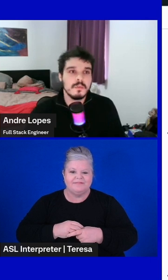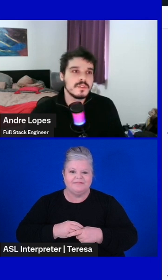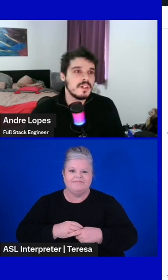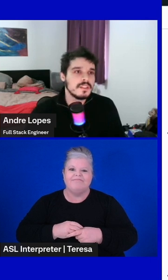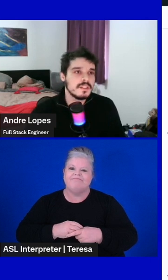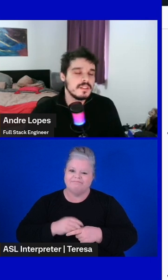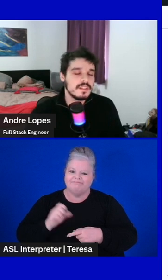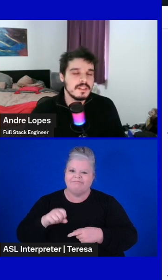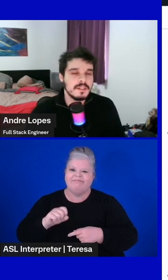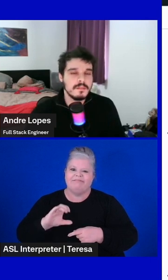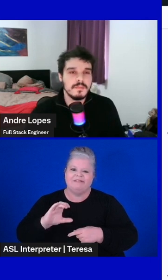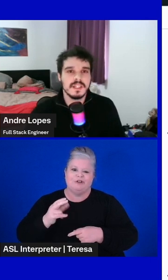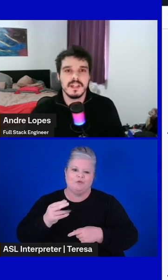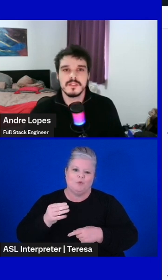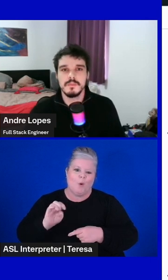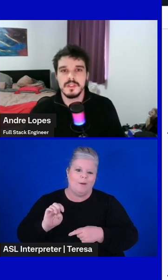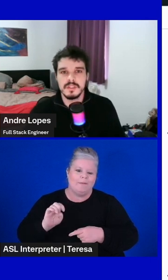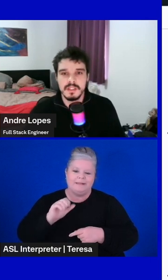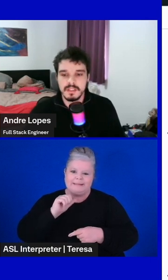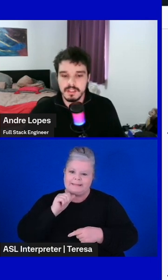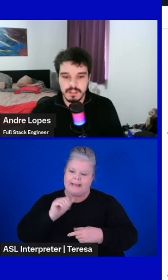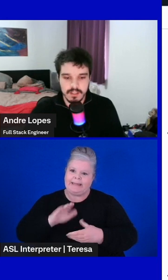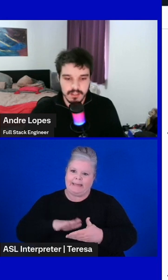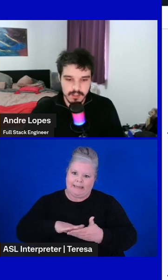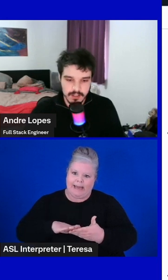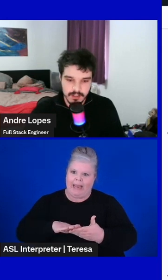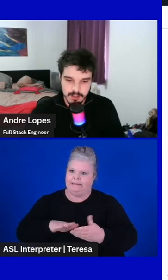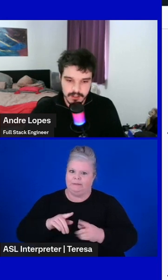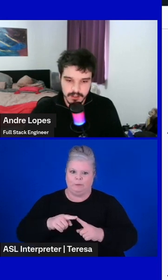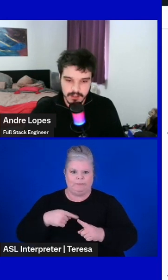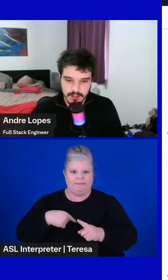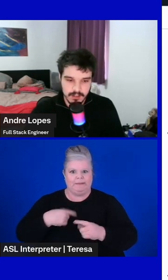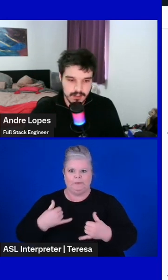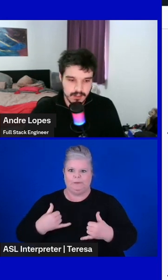Yeah, Chrome is not being nice to me today.